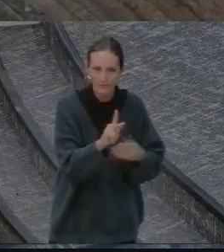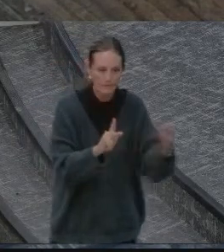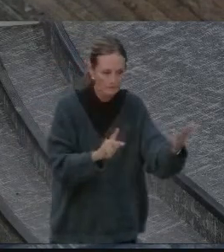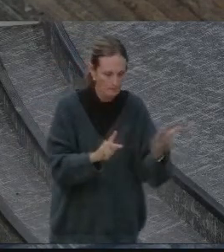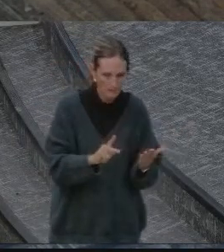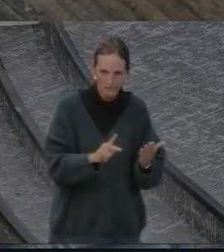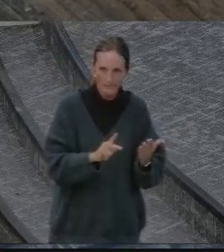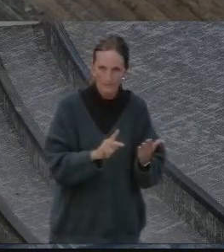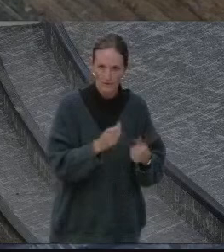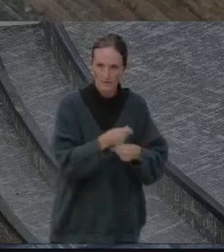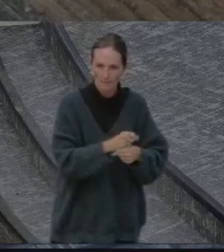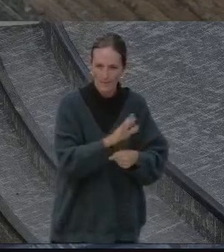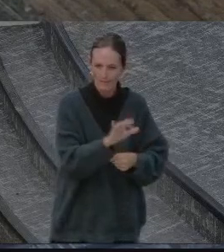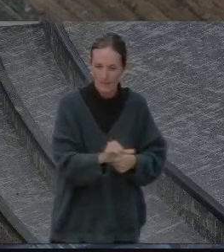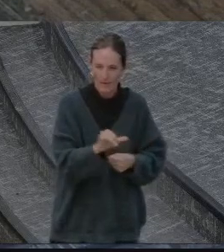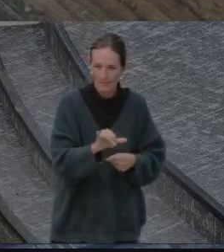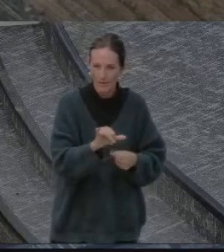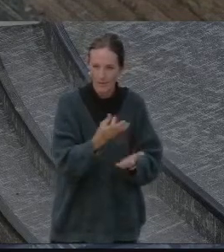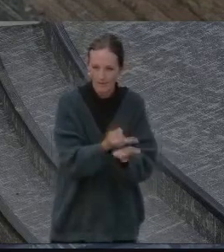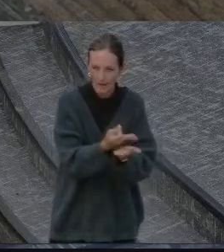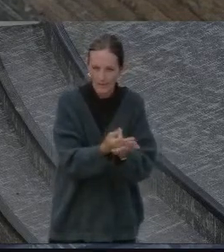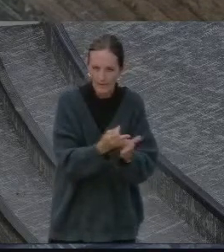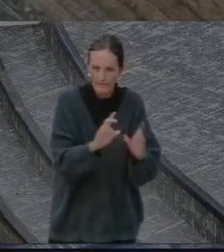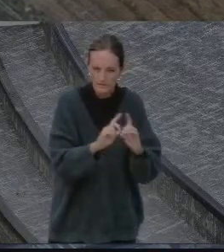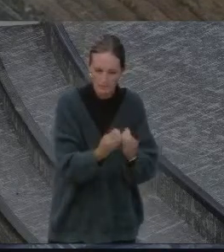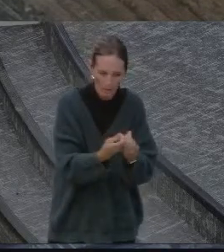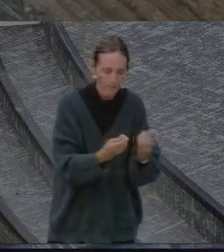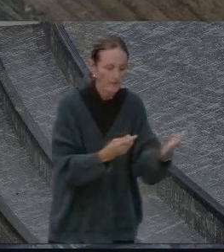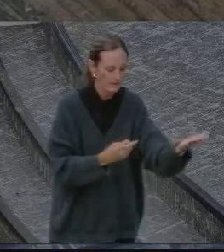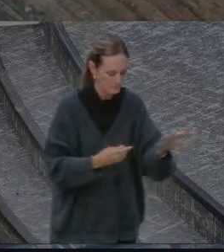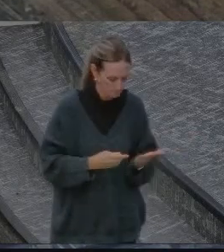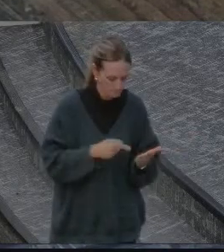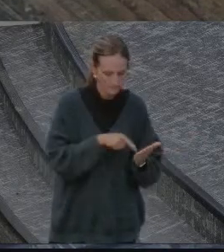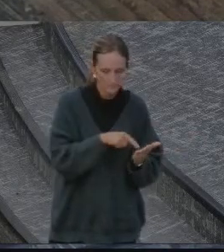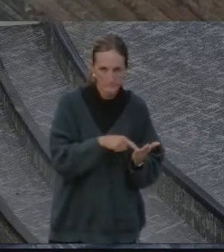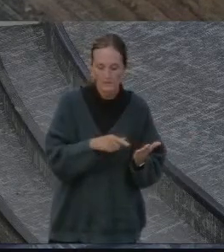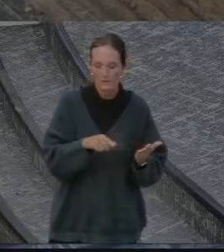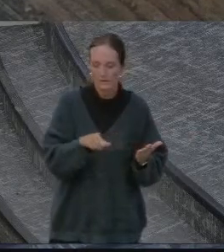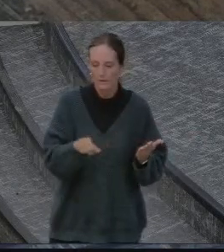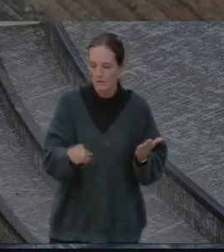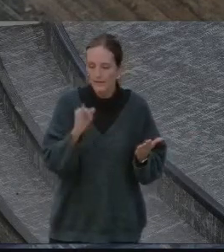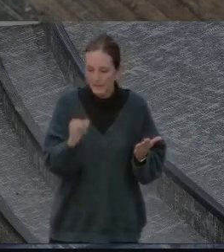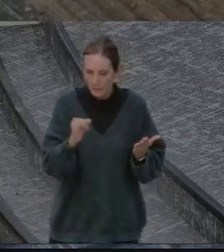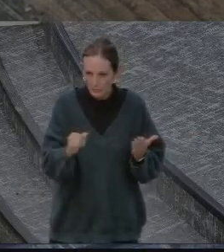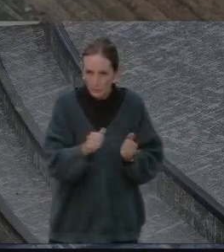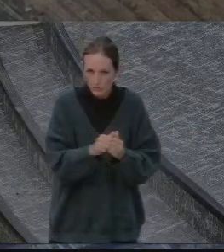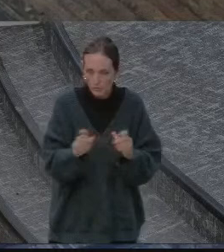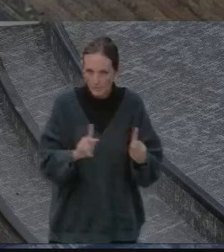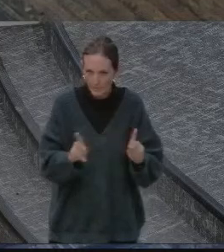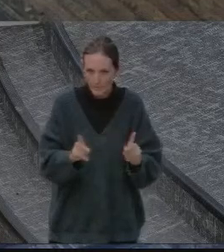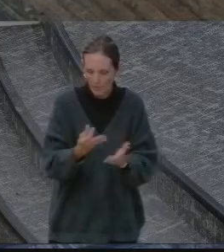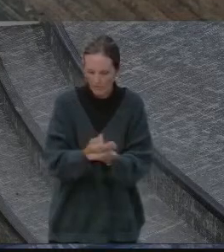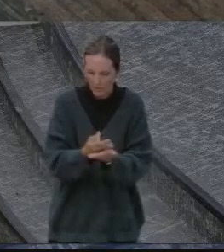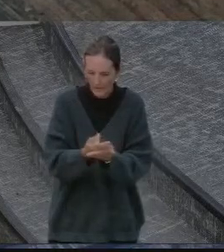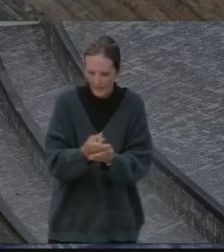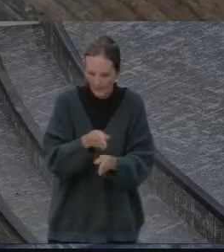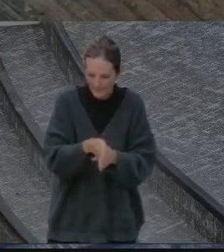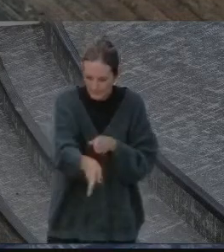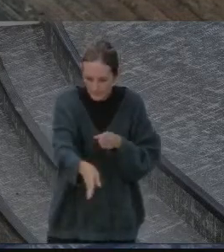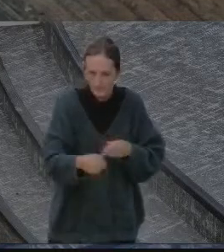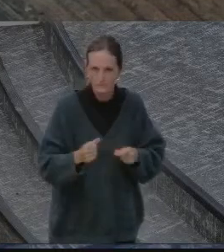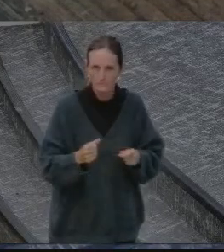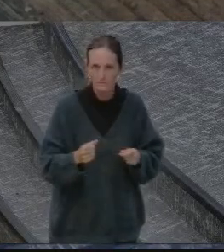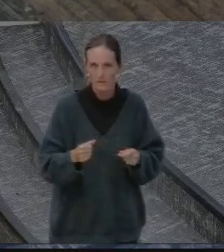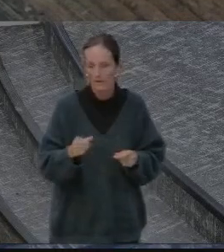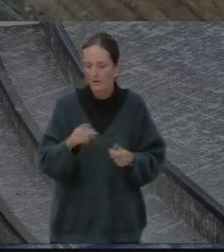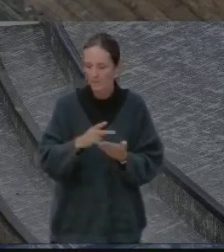the finance department. We perform interviews with individuals within finance and across federal programs,